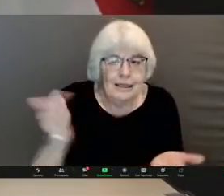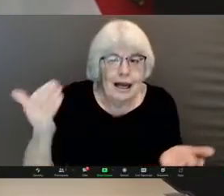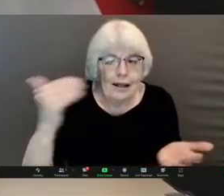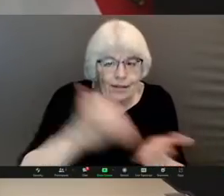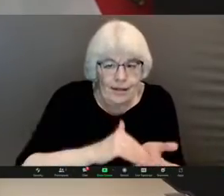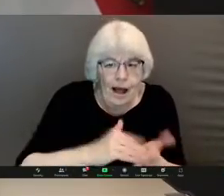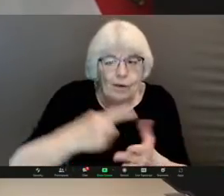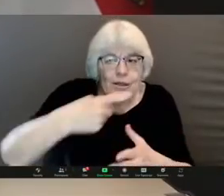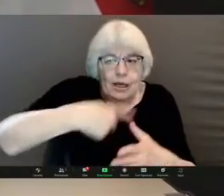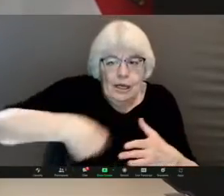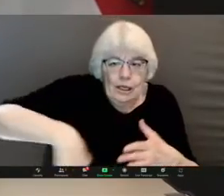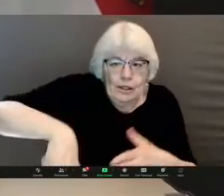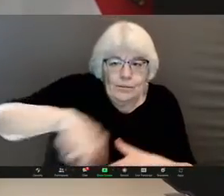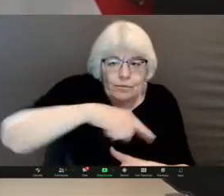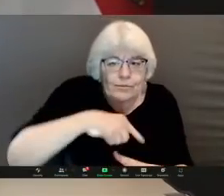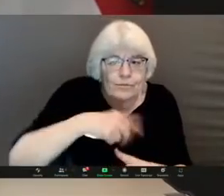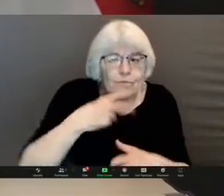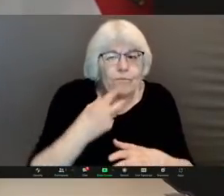seem